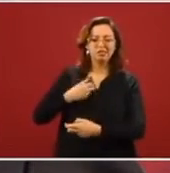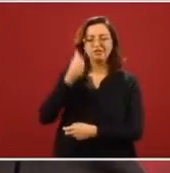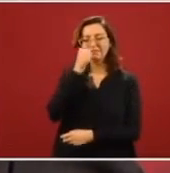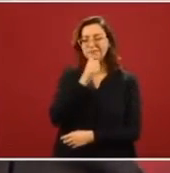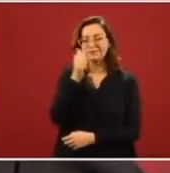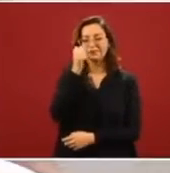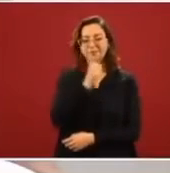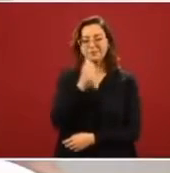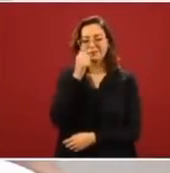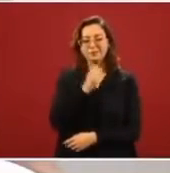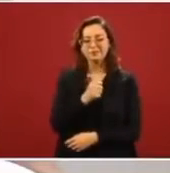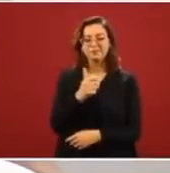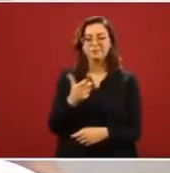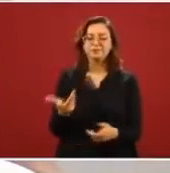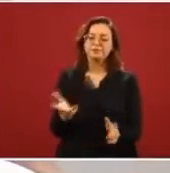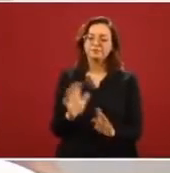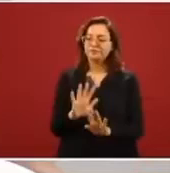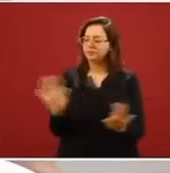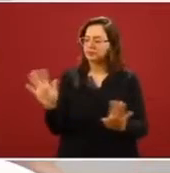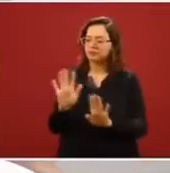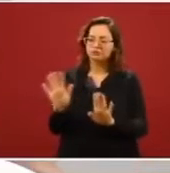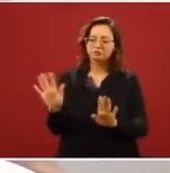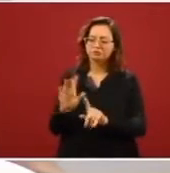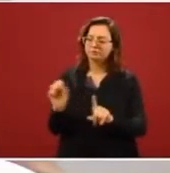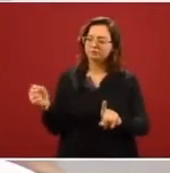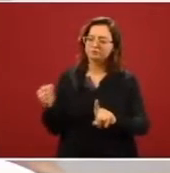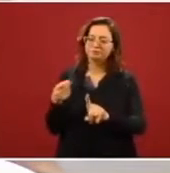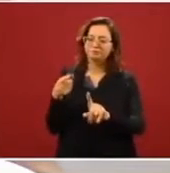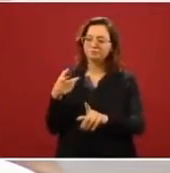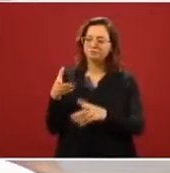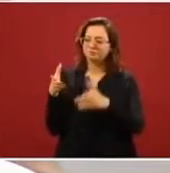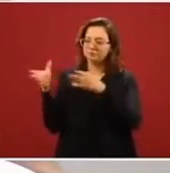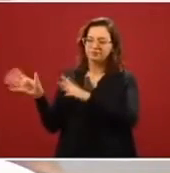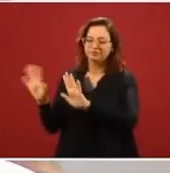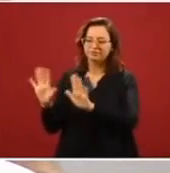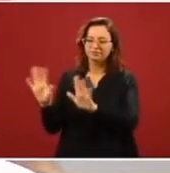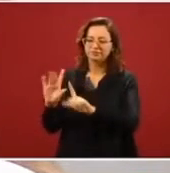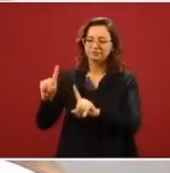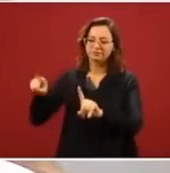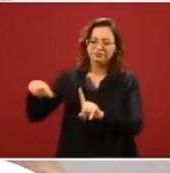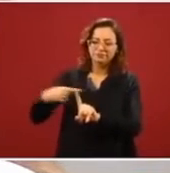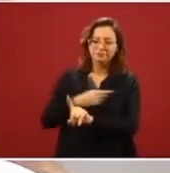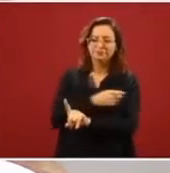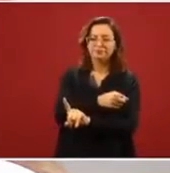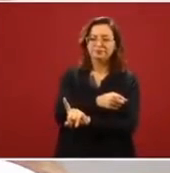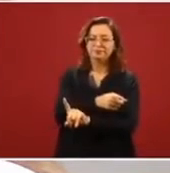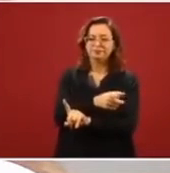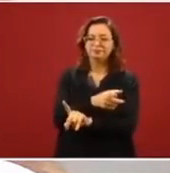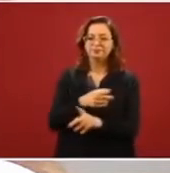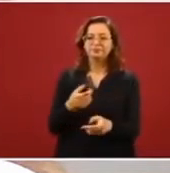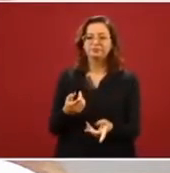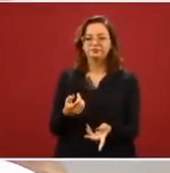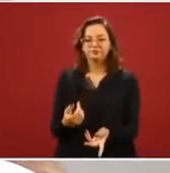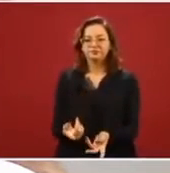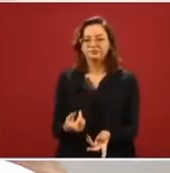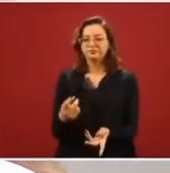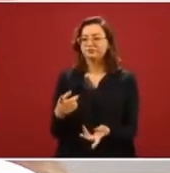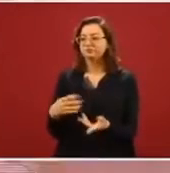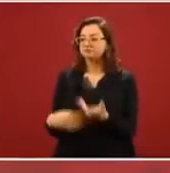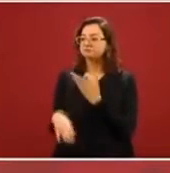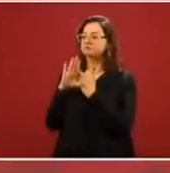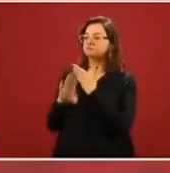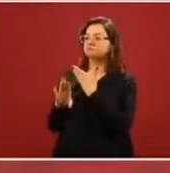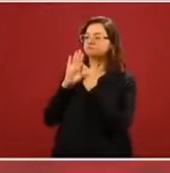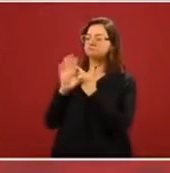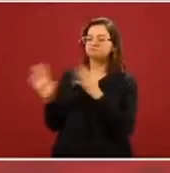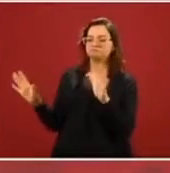Entonces hay que sacarles la vuelta, So we need to get around that, que no tengan and let's not ningún give motivo them